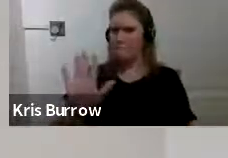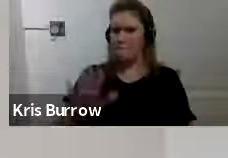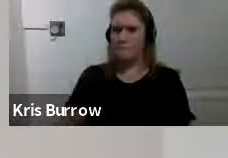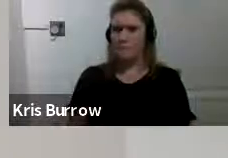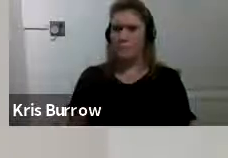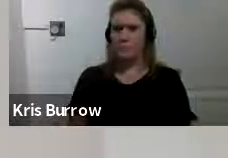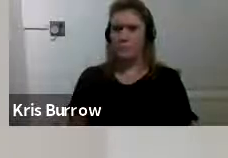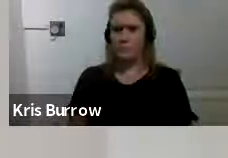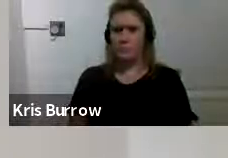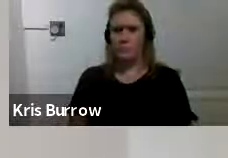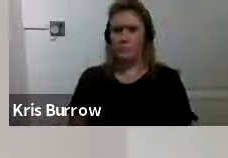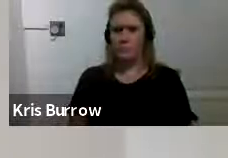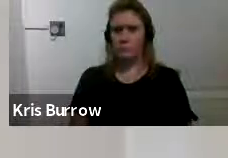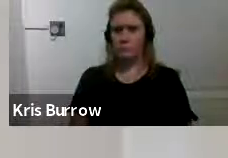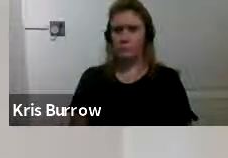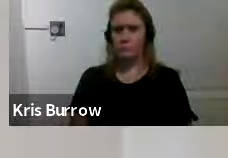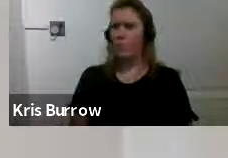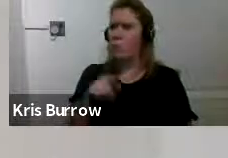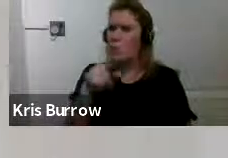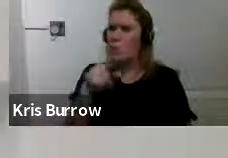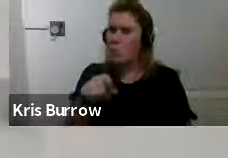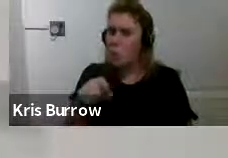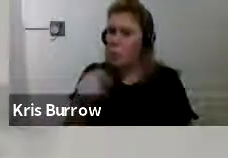Ah, mad.